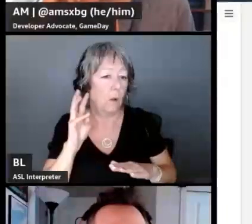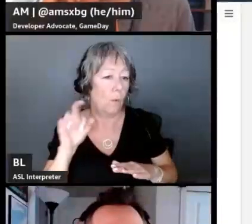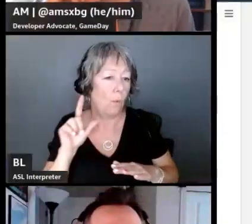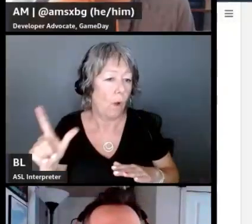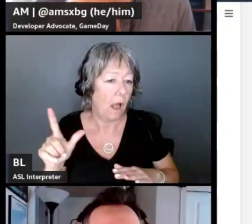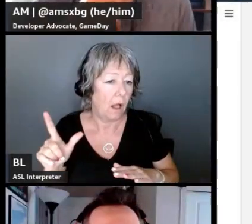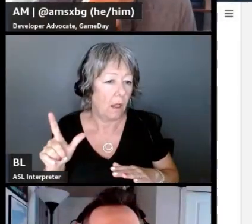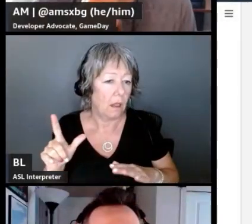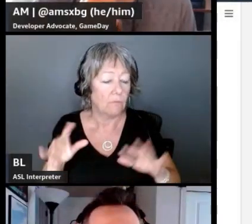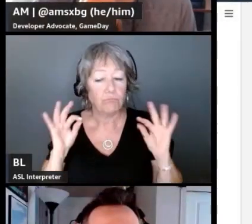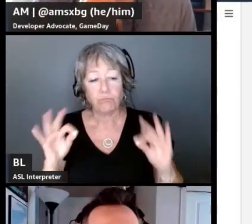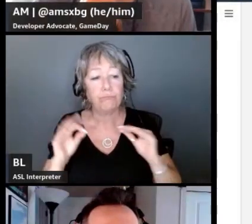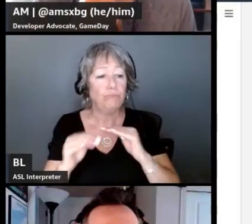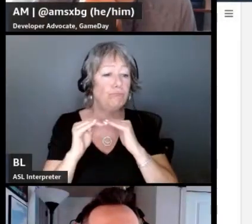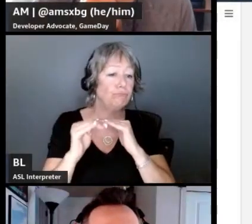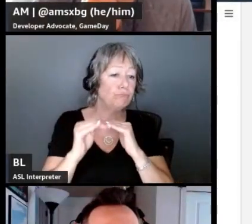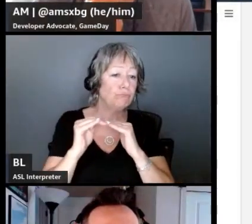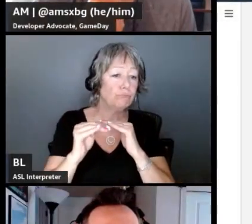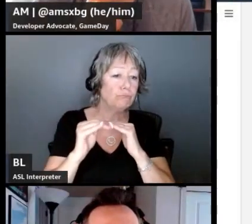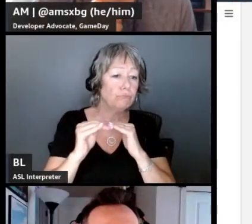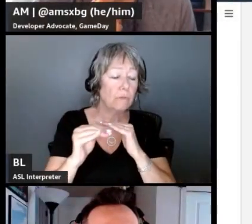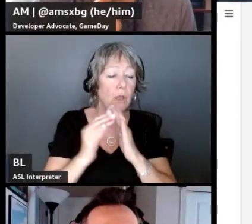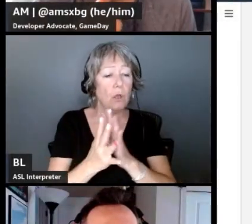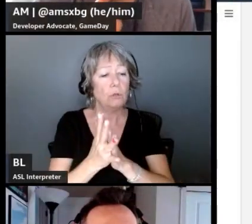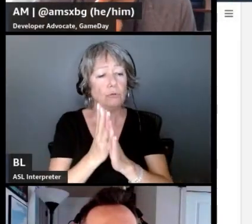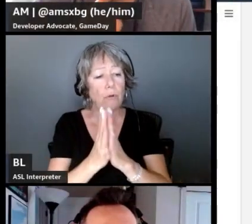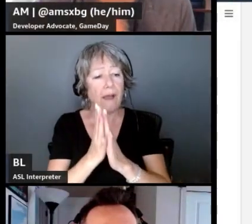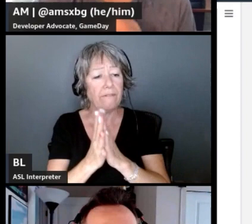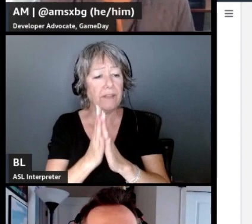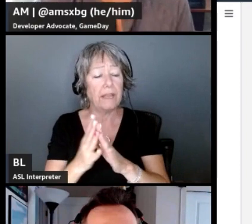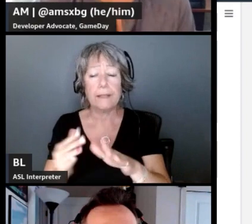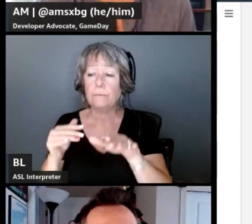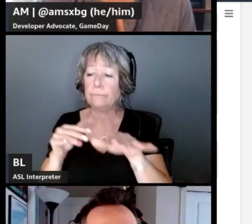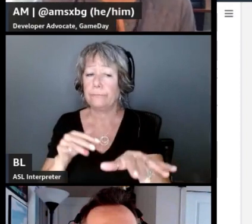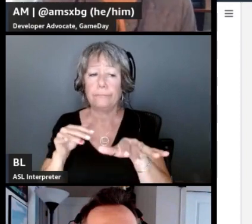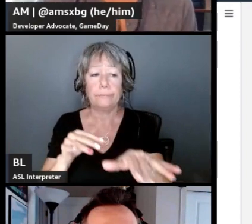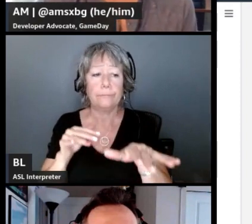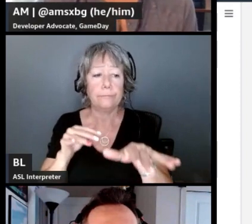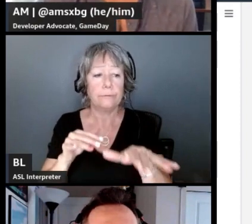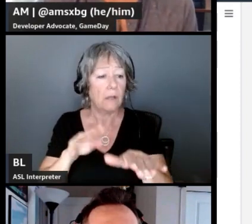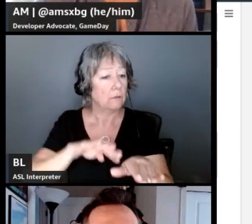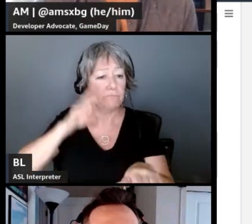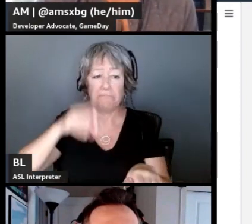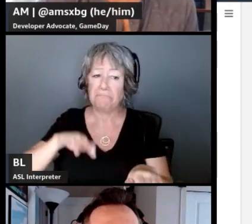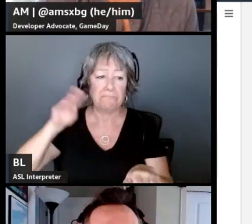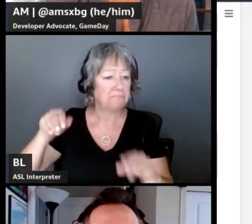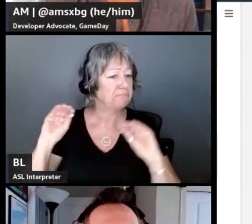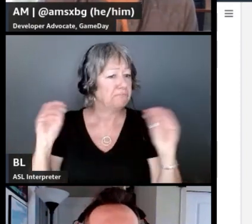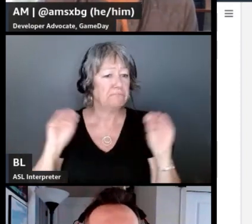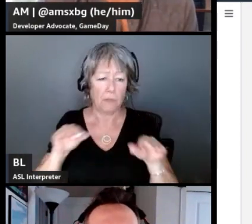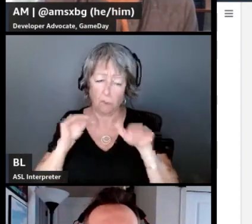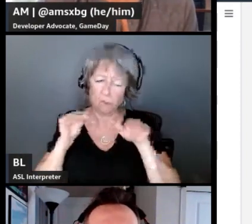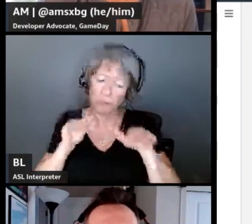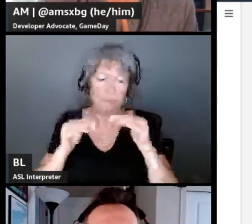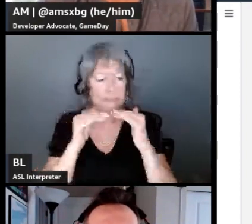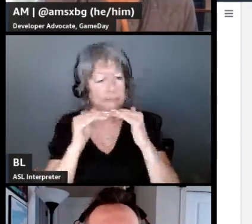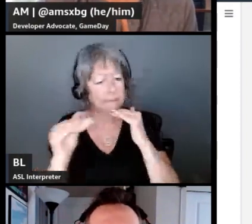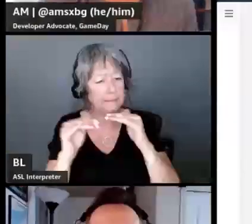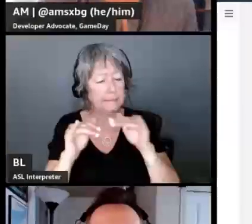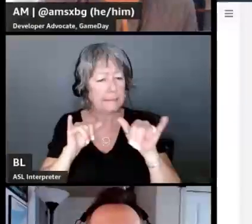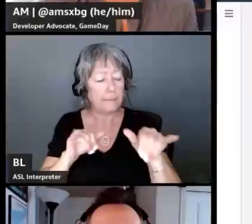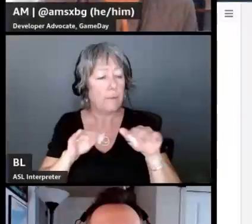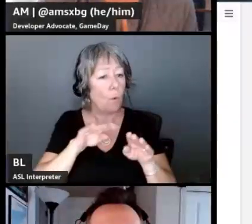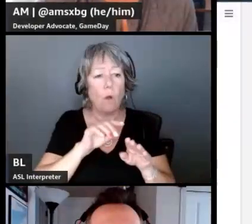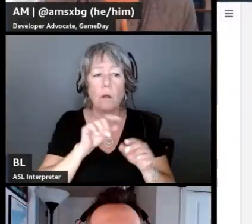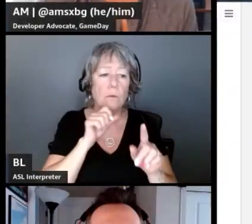sort of static, or your traffic is going to be constant, it is not going to change, it is not going to linearly increase or exponentially increase depending